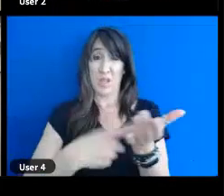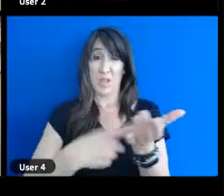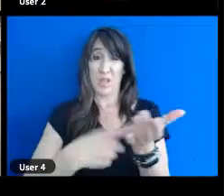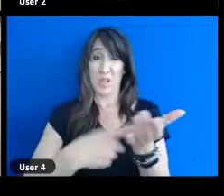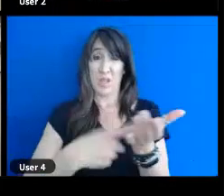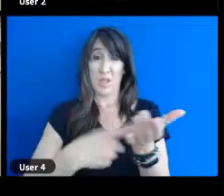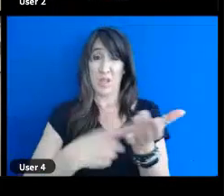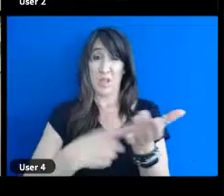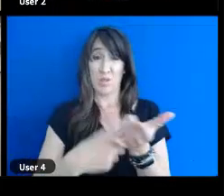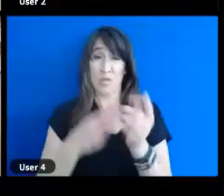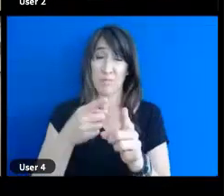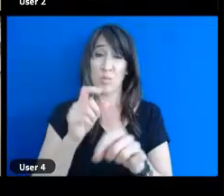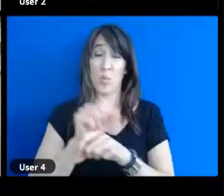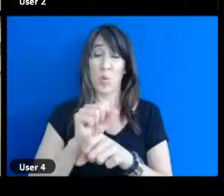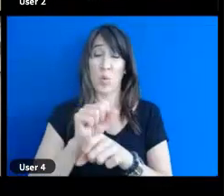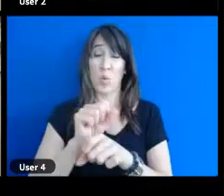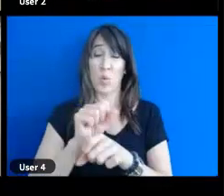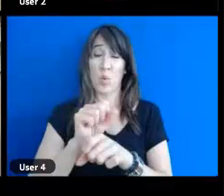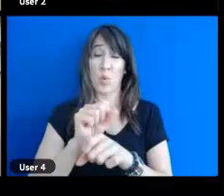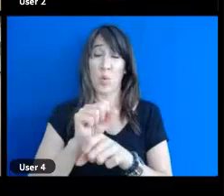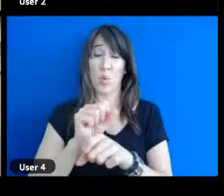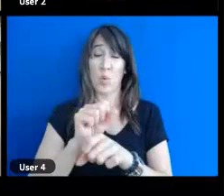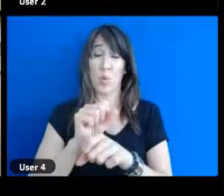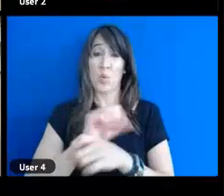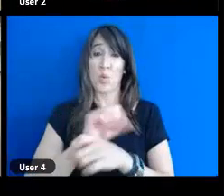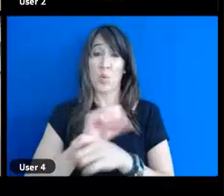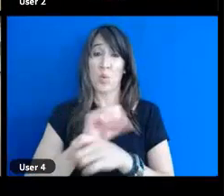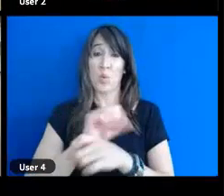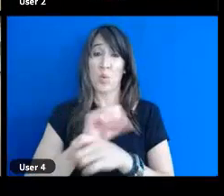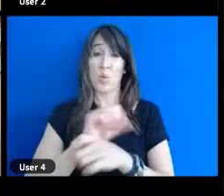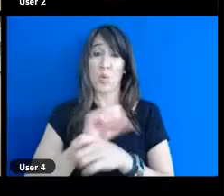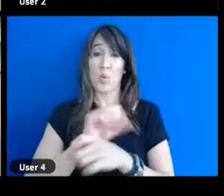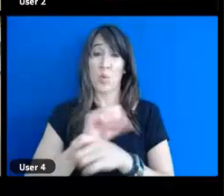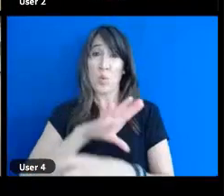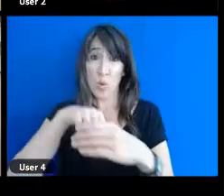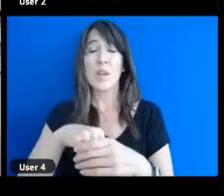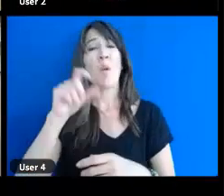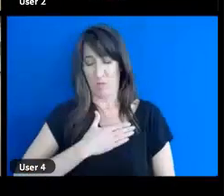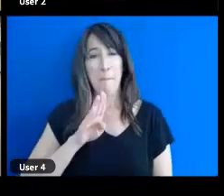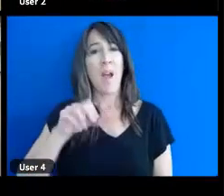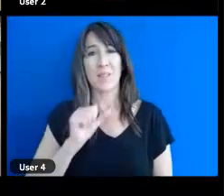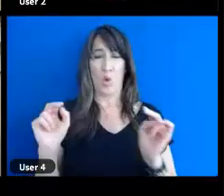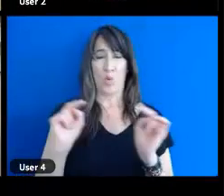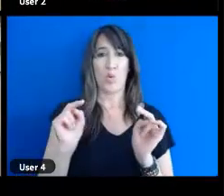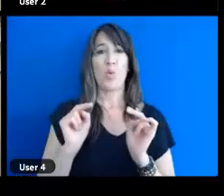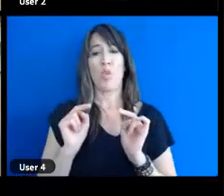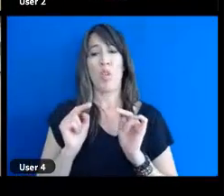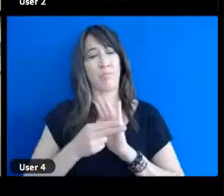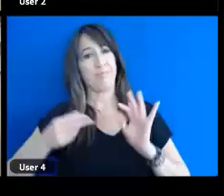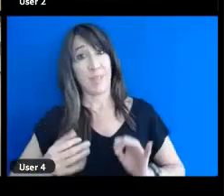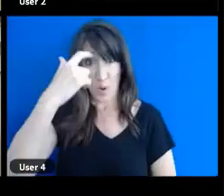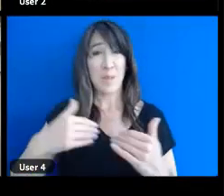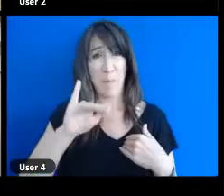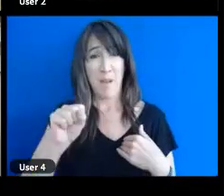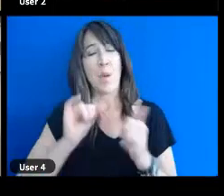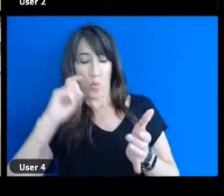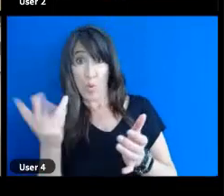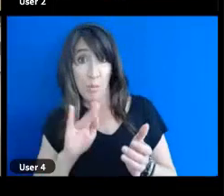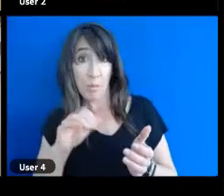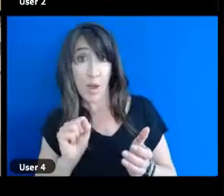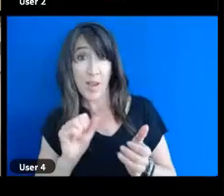have bias. You know, as David Rock of the Neuro Leadership Institute in the US says, if you have a brain, you have bias. And so we need